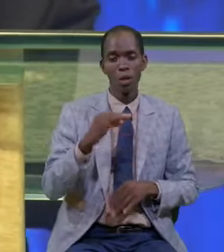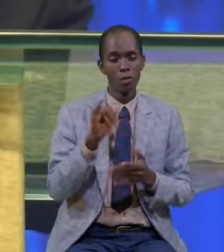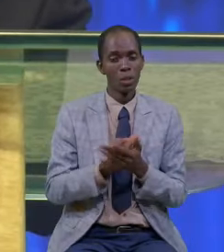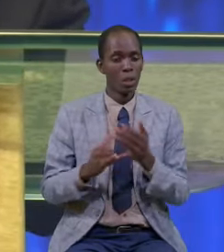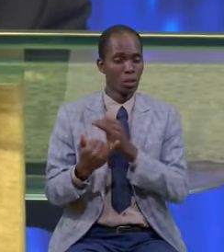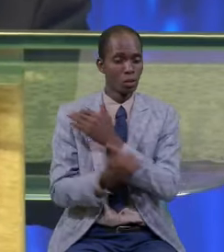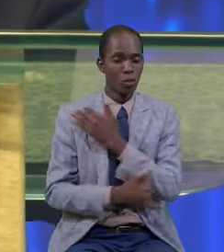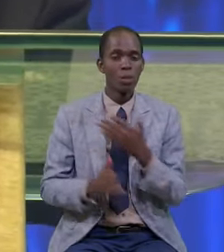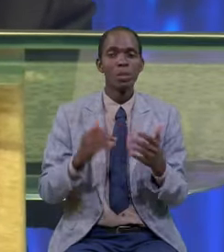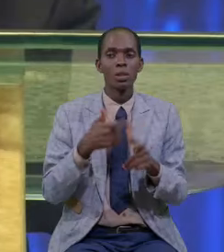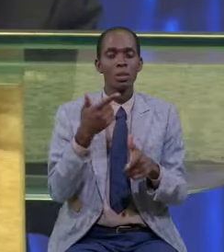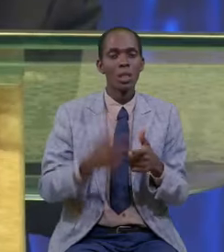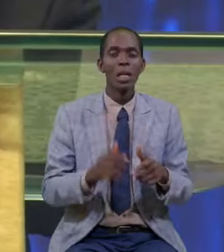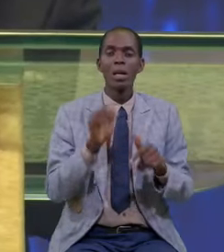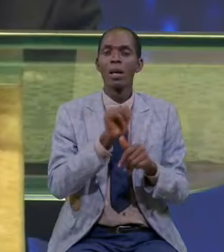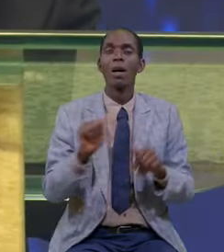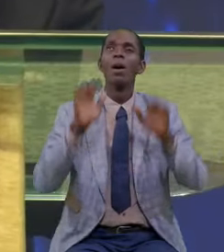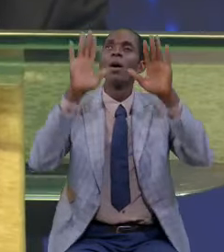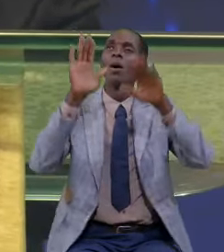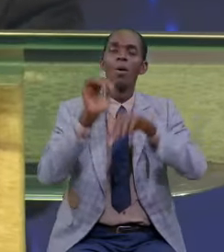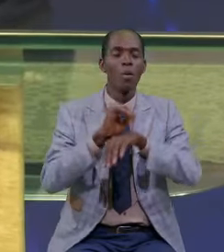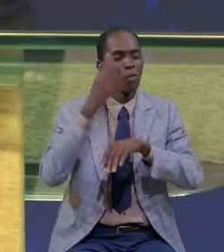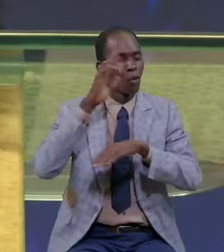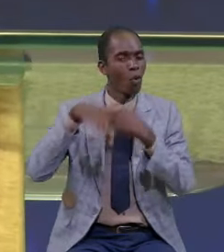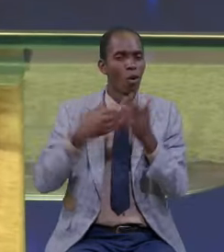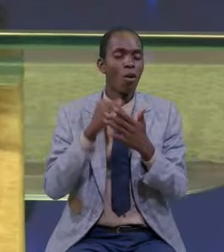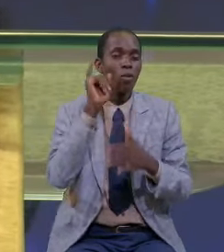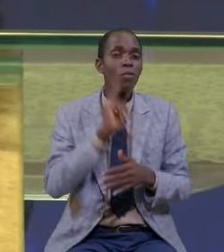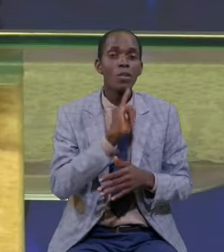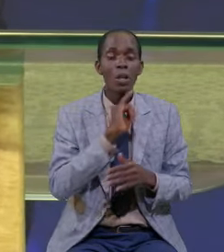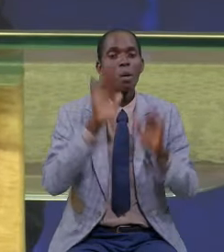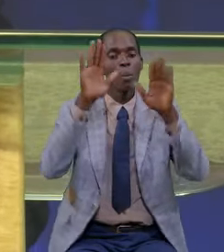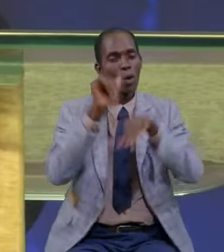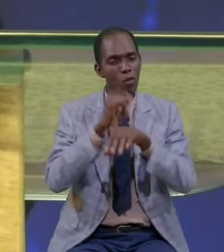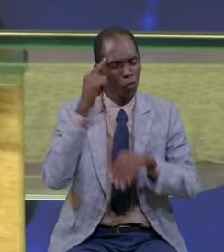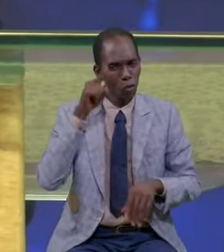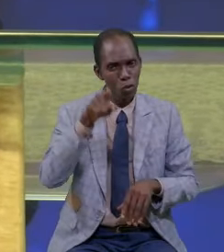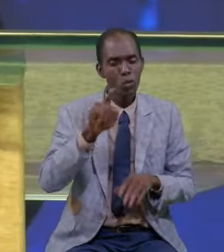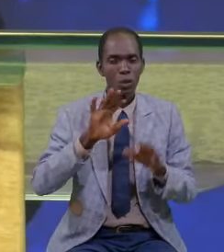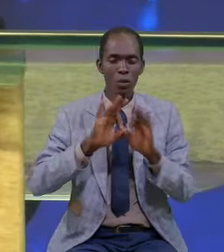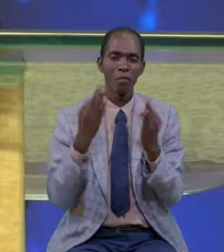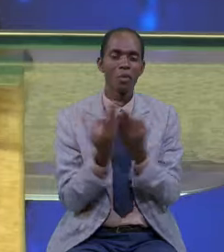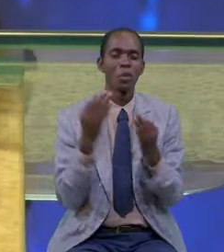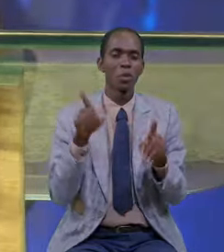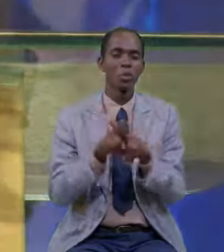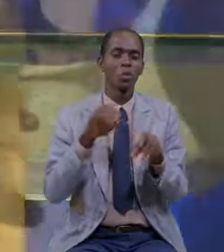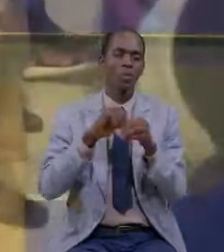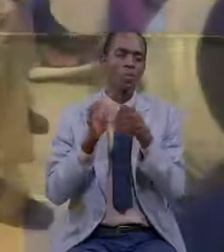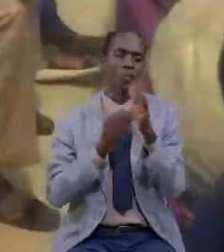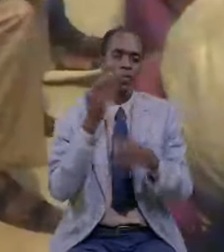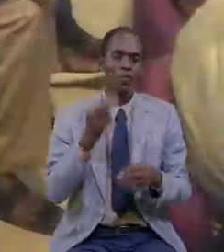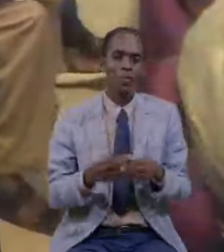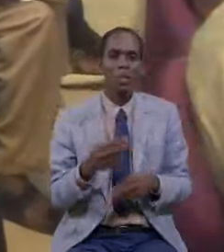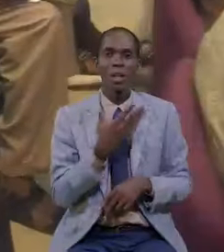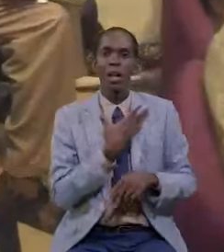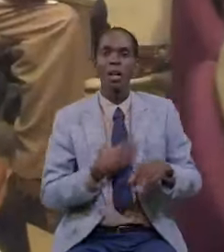of Israel. A miracle for the whole of your family. And here is the promise of the Lord. I will